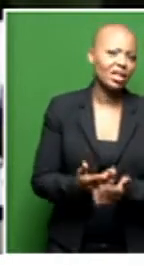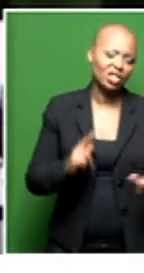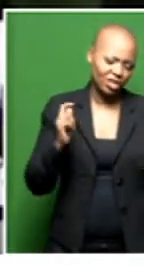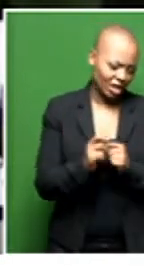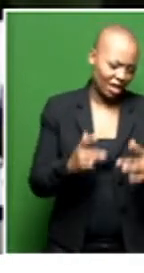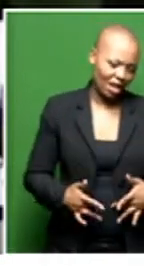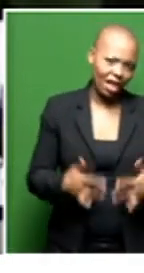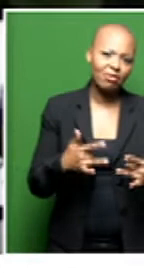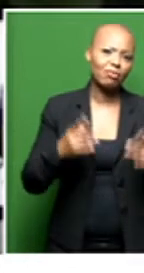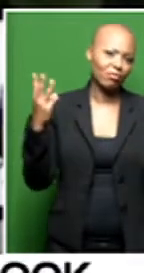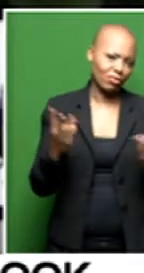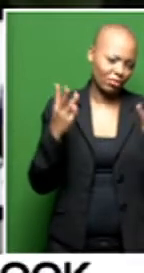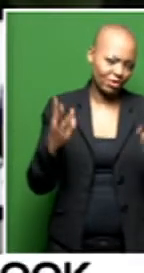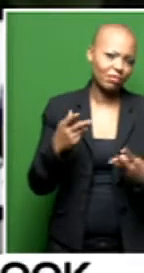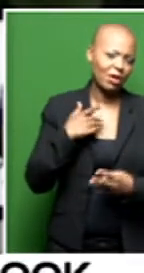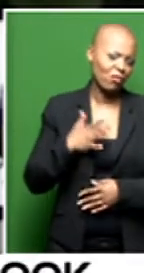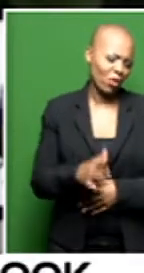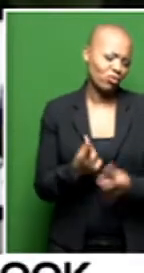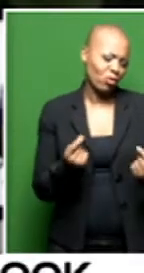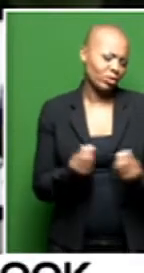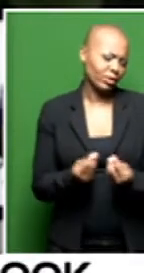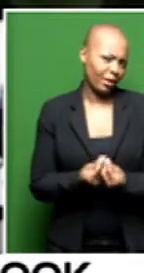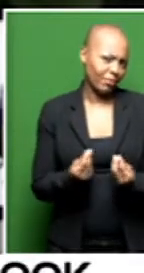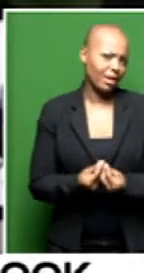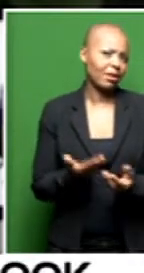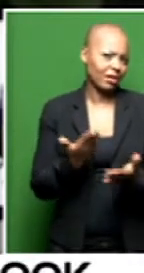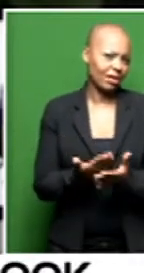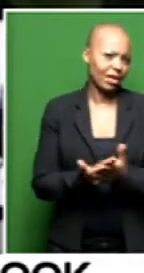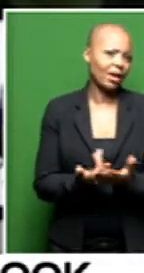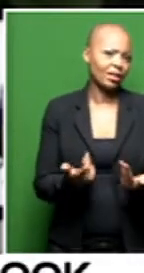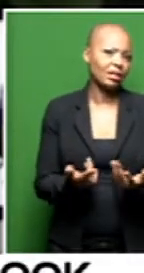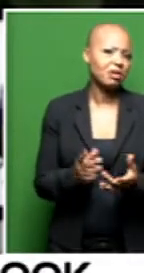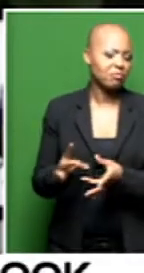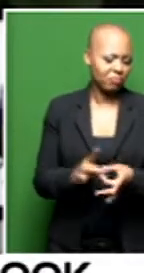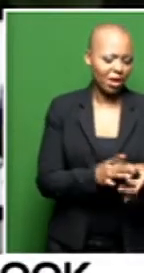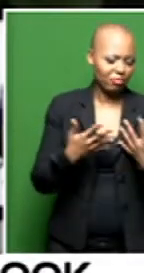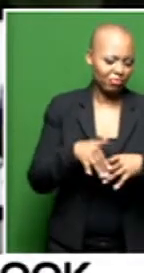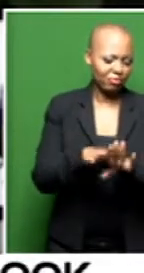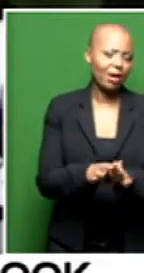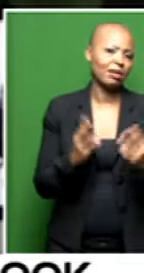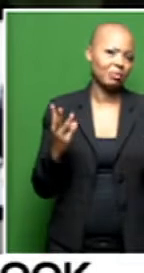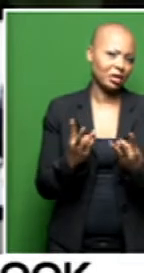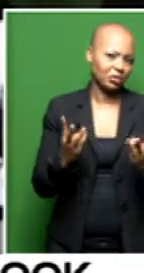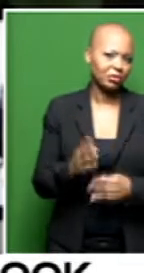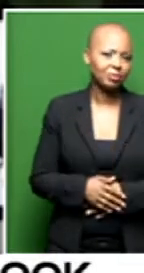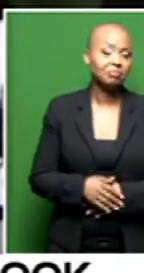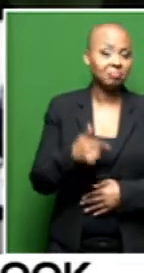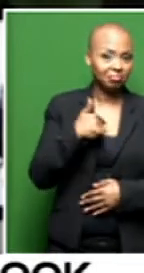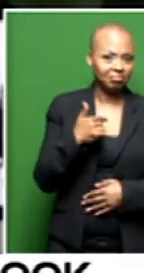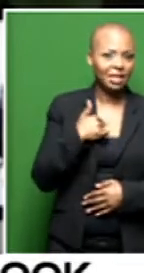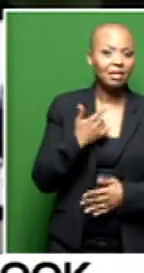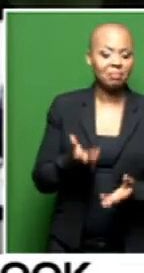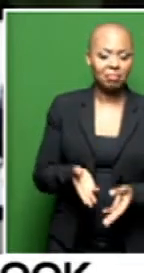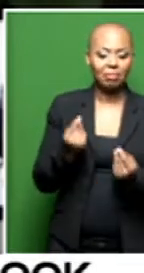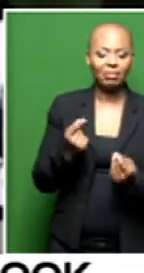And I always wanted to do something that can take that power of food and bring people together and share it. And I ended up as the food editor of